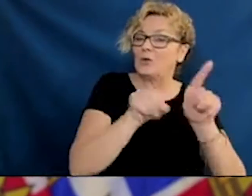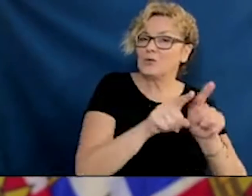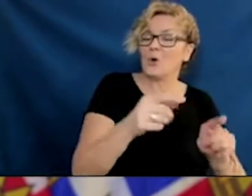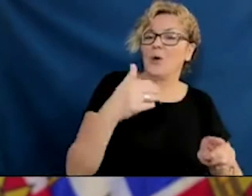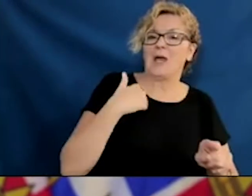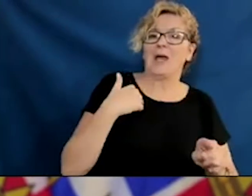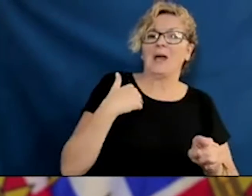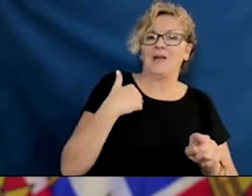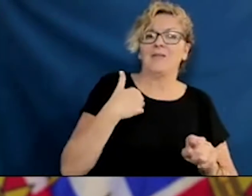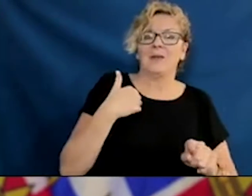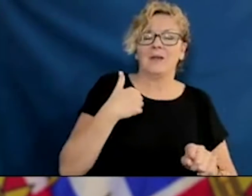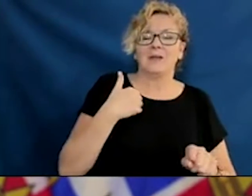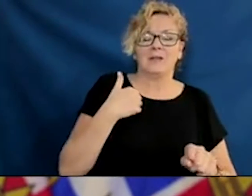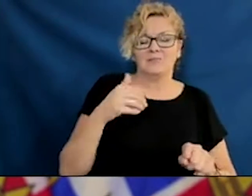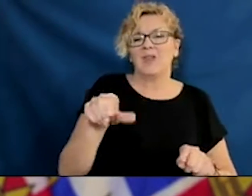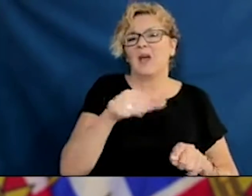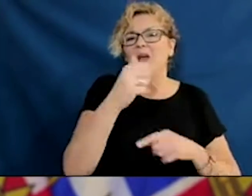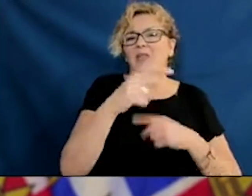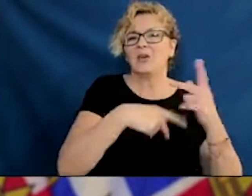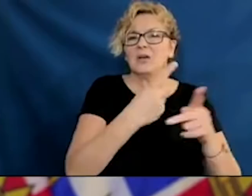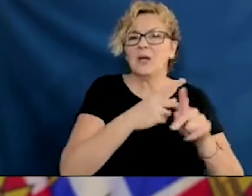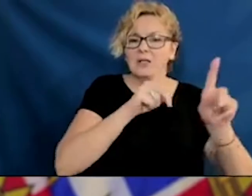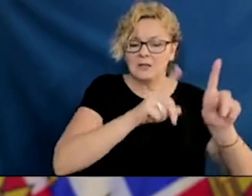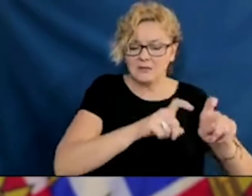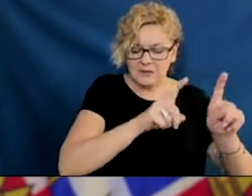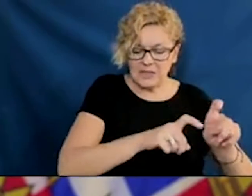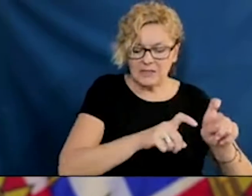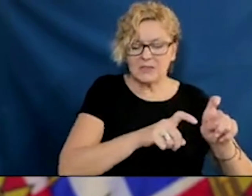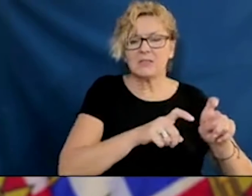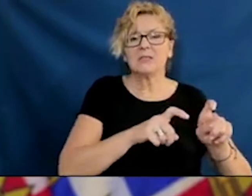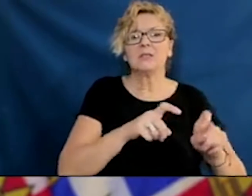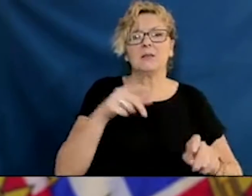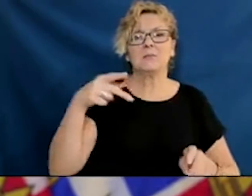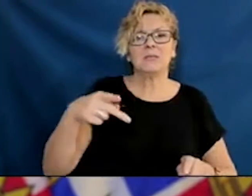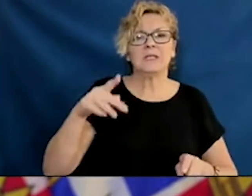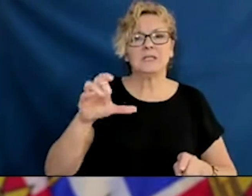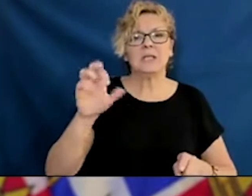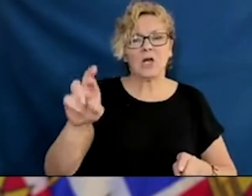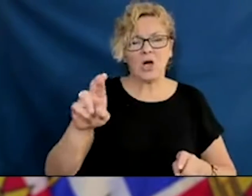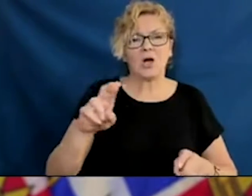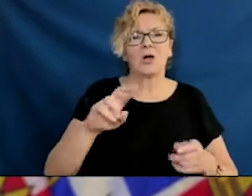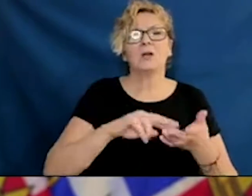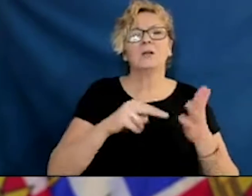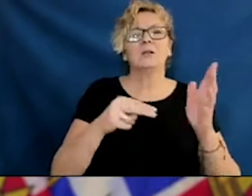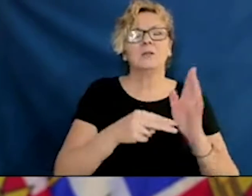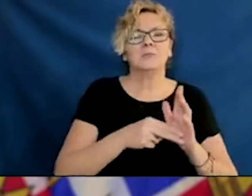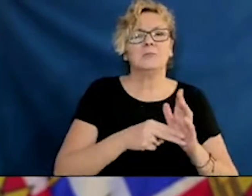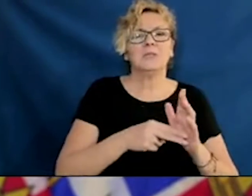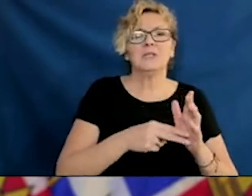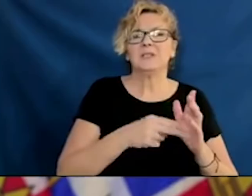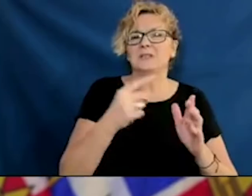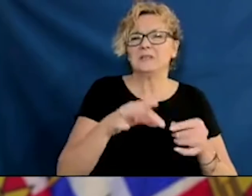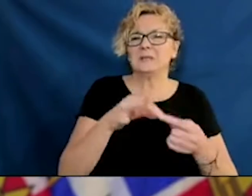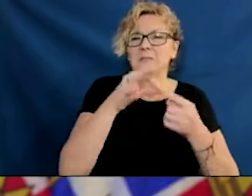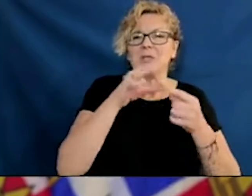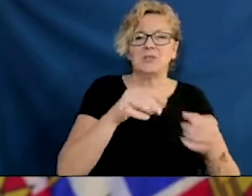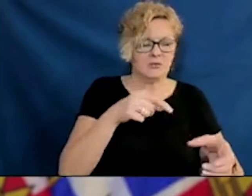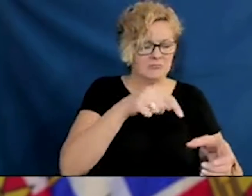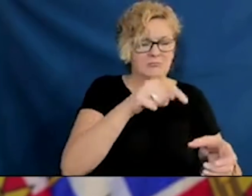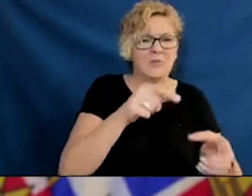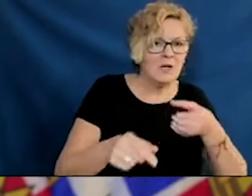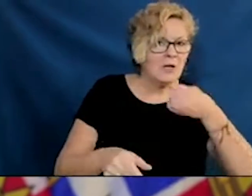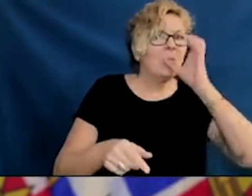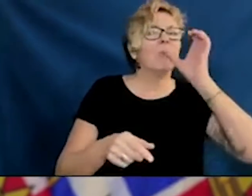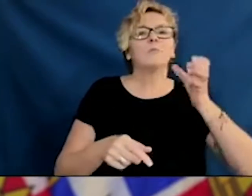particular. So that is undergoing today over the next few days, and will give us a better understanding if there's any